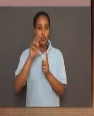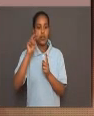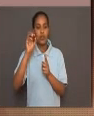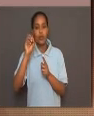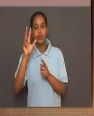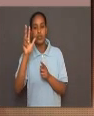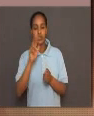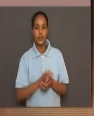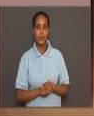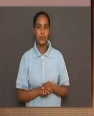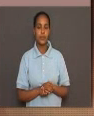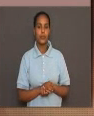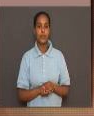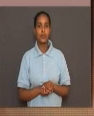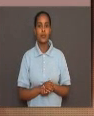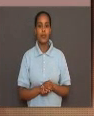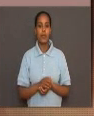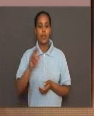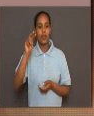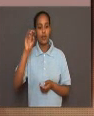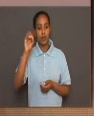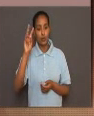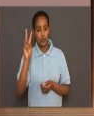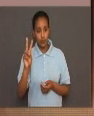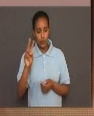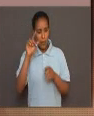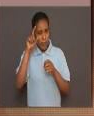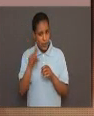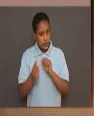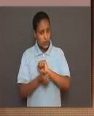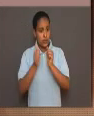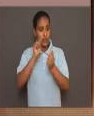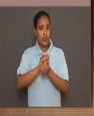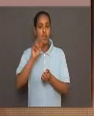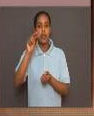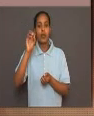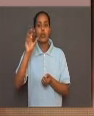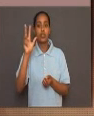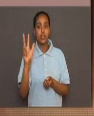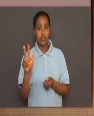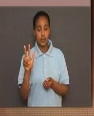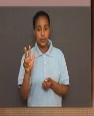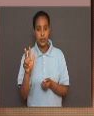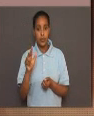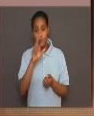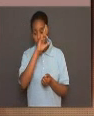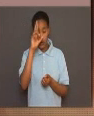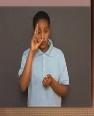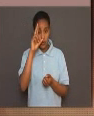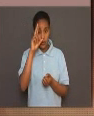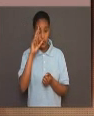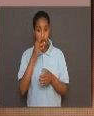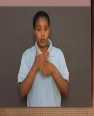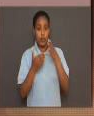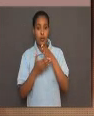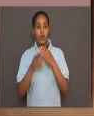nitrates. The nitrites must be changed into nitrates because a buildup